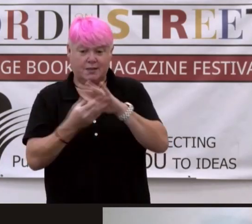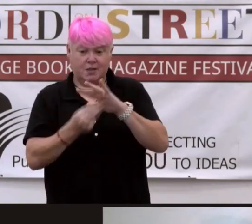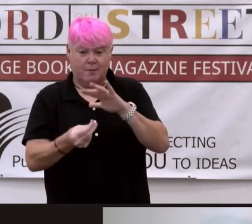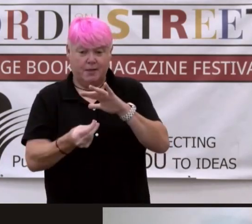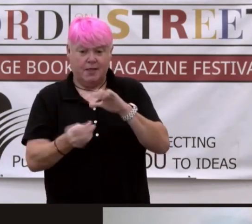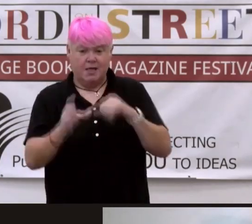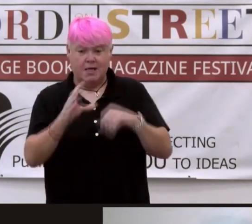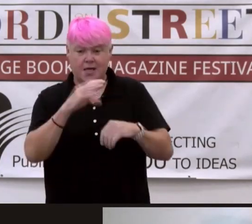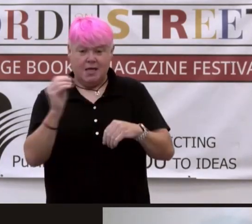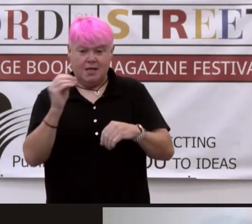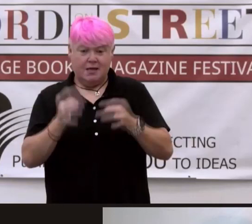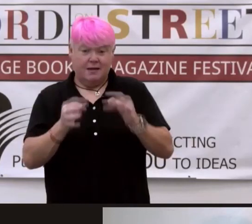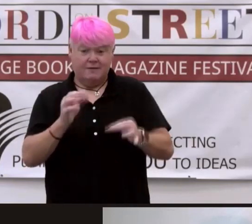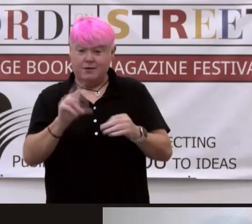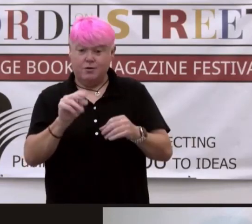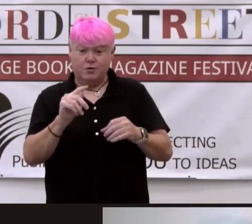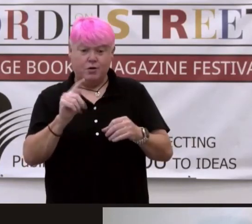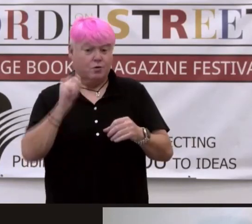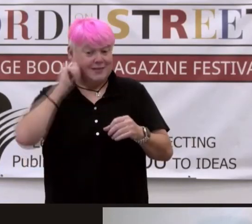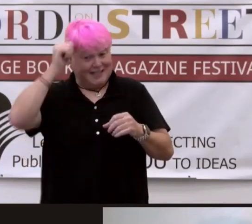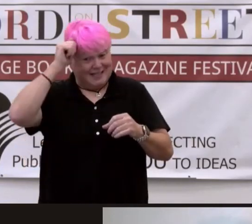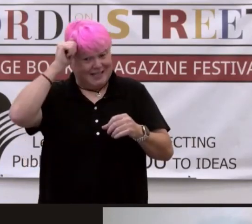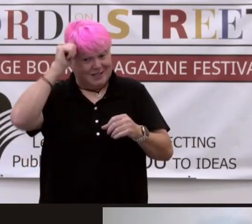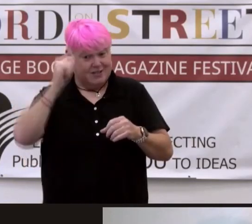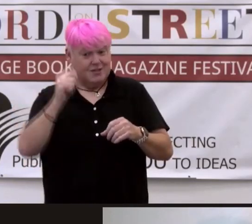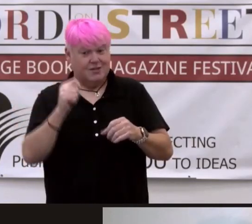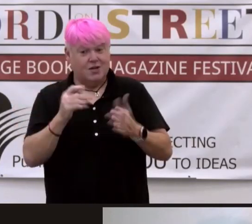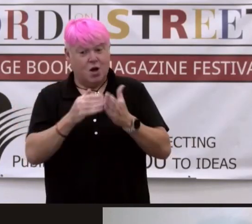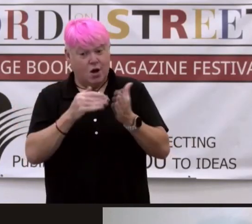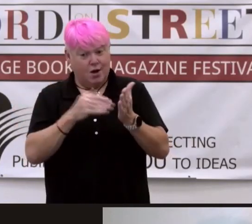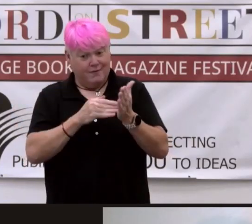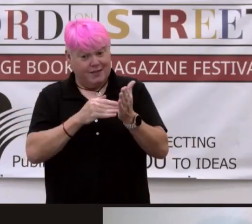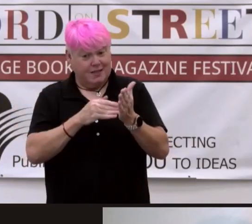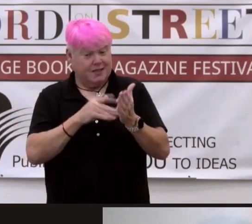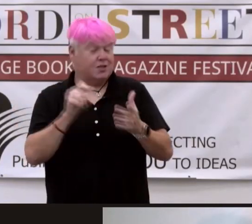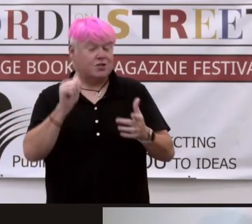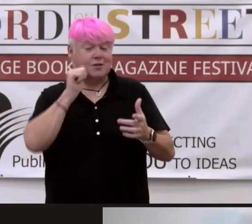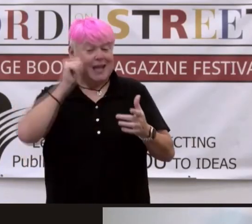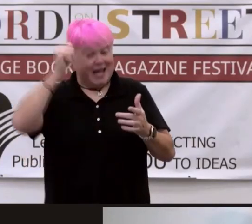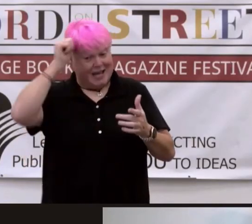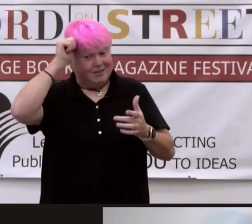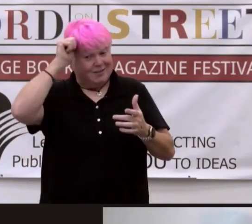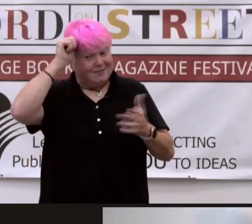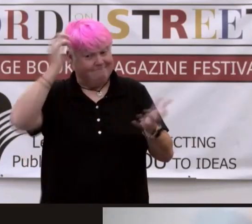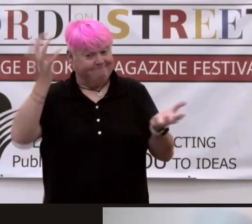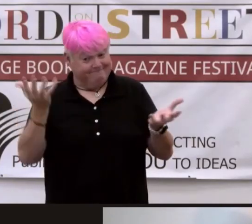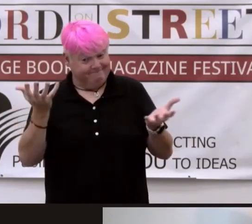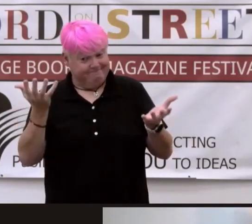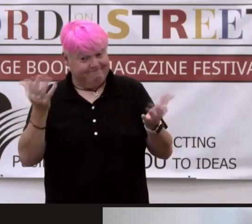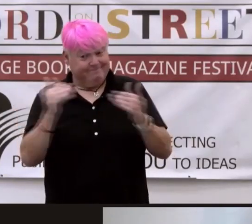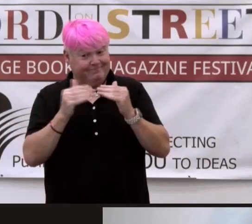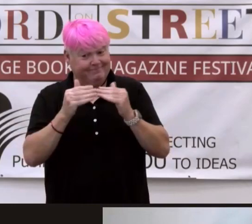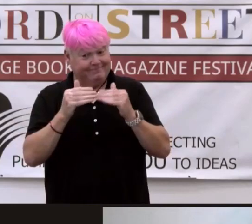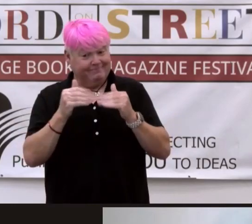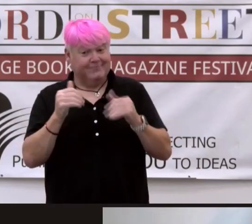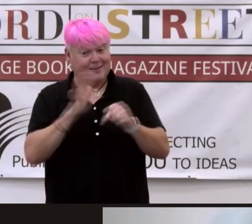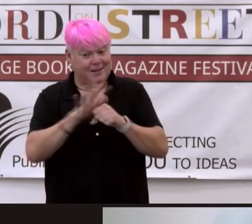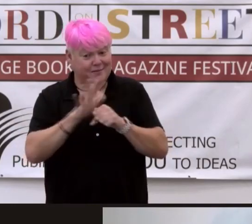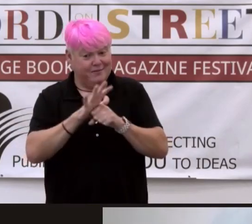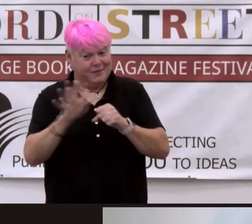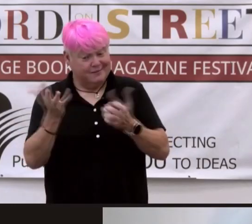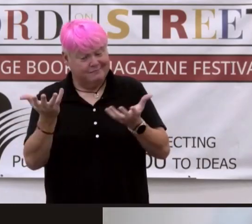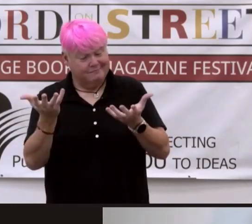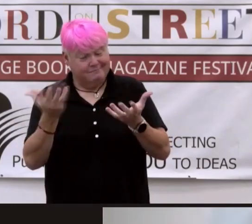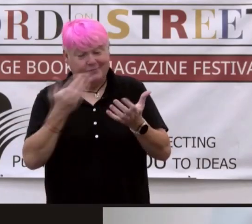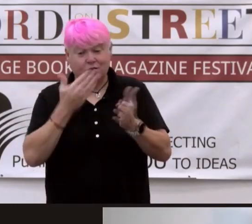And if there are no teenagers, because oftentimes it's all grown-ups coming to the teen sessions, which fair enough, these are great books. If there